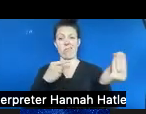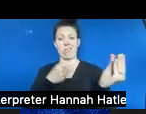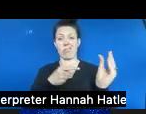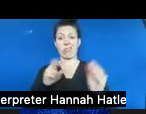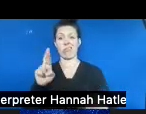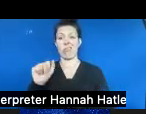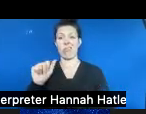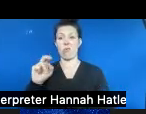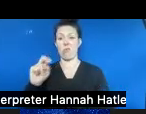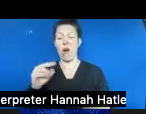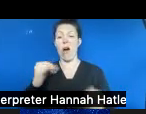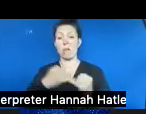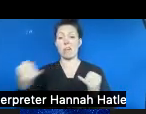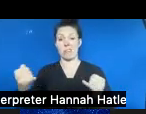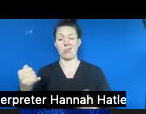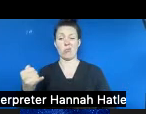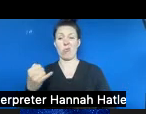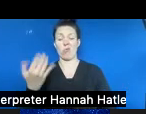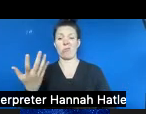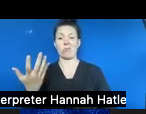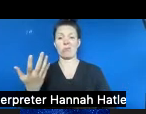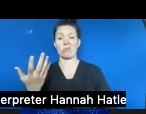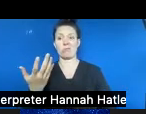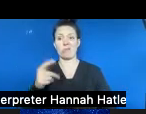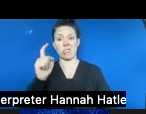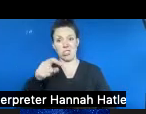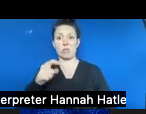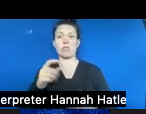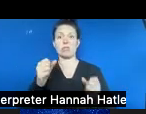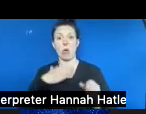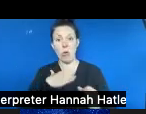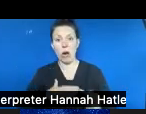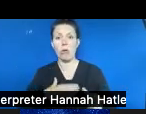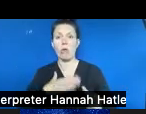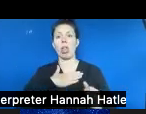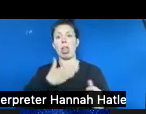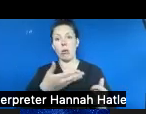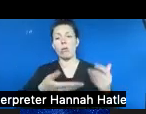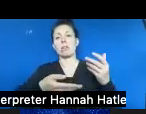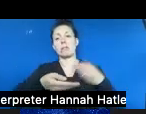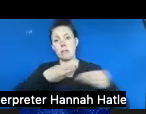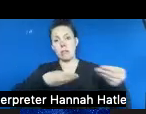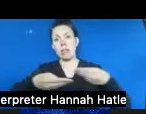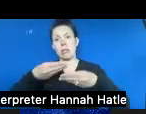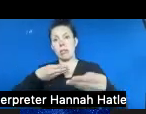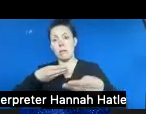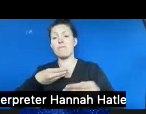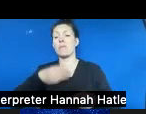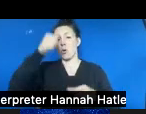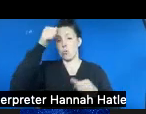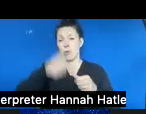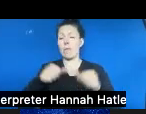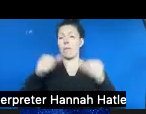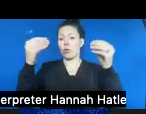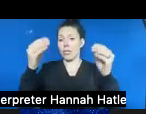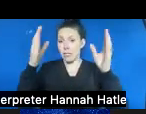It's traffickers and sellers. They understand they're always looking for someone who's in a need.